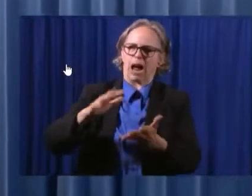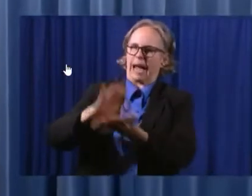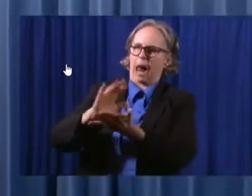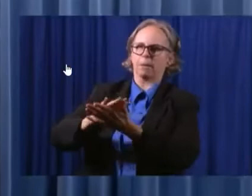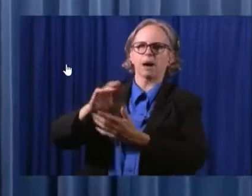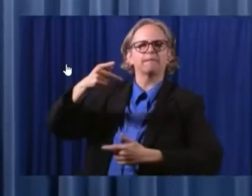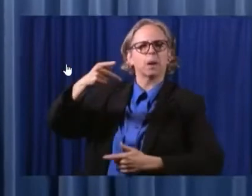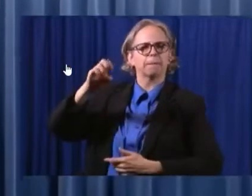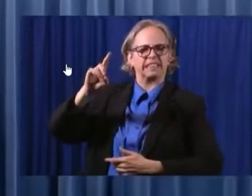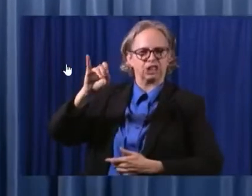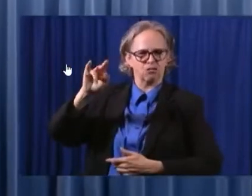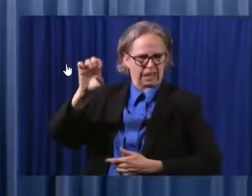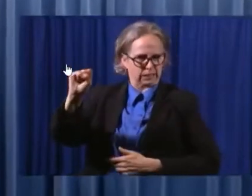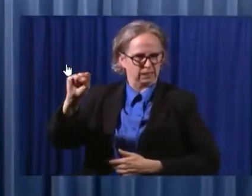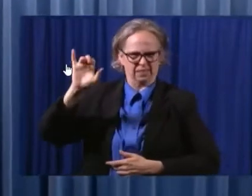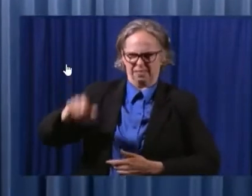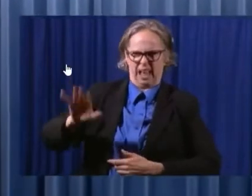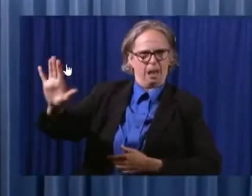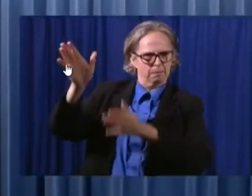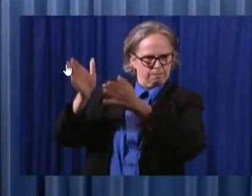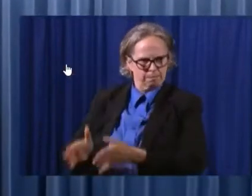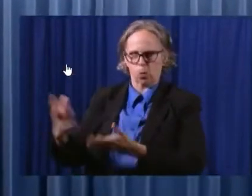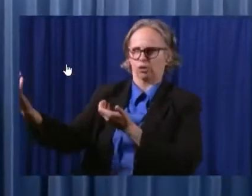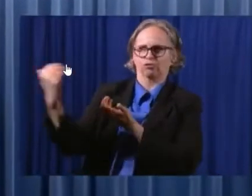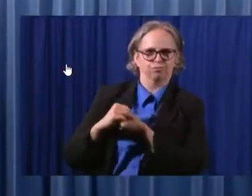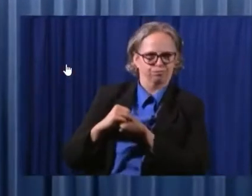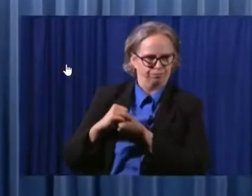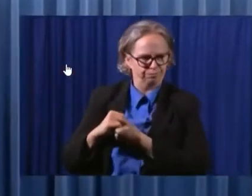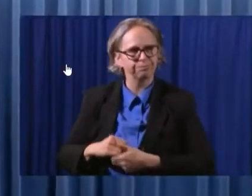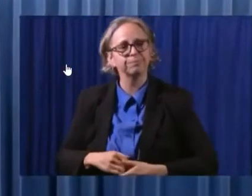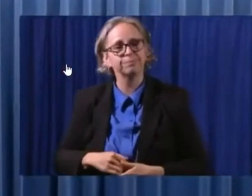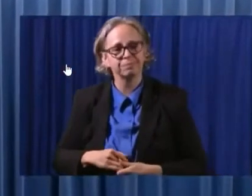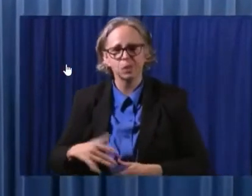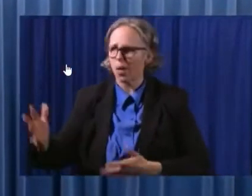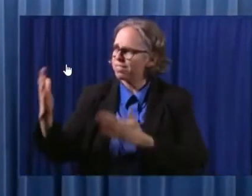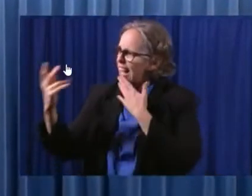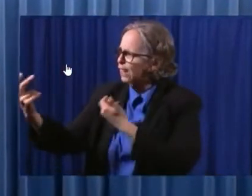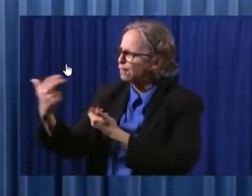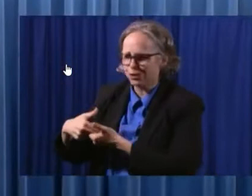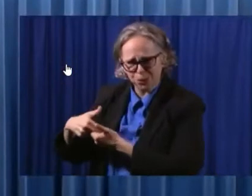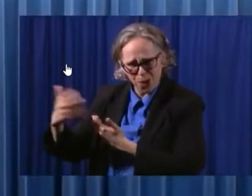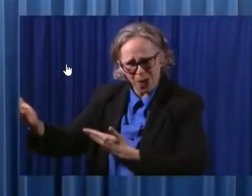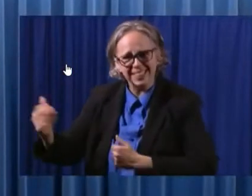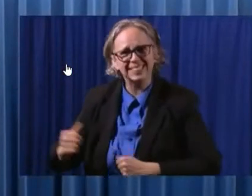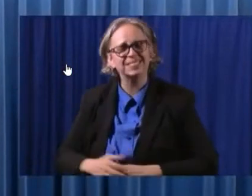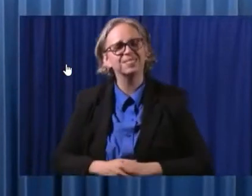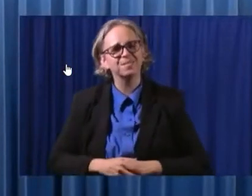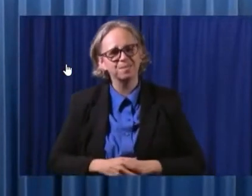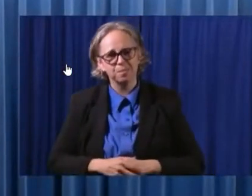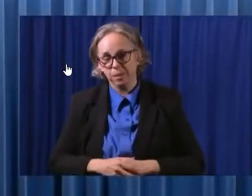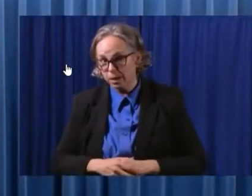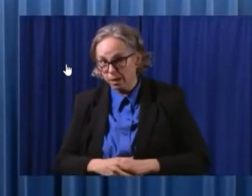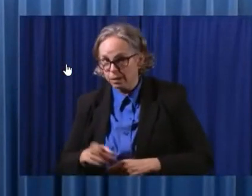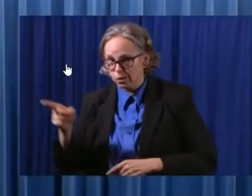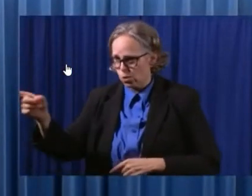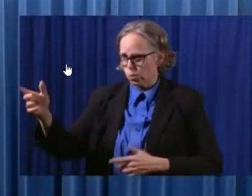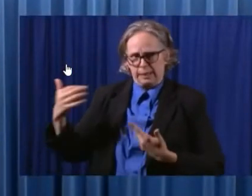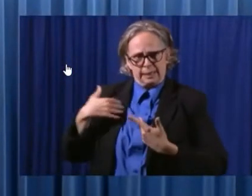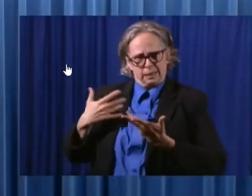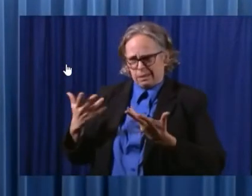for joining us, and you know, we relied to a great extent on your association